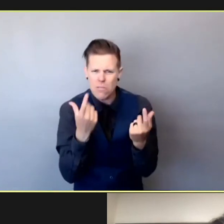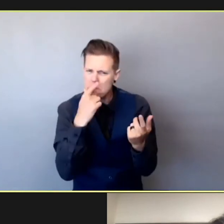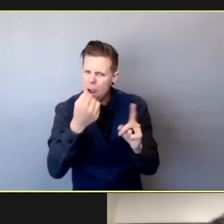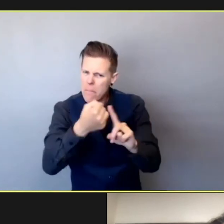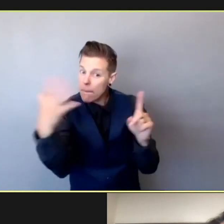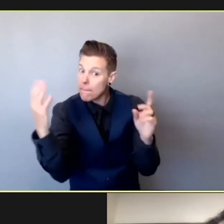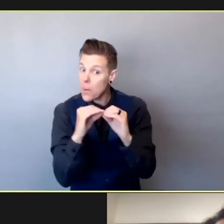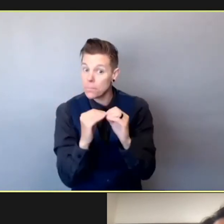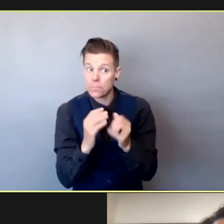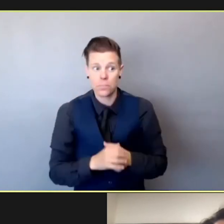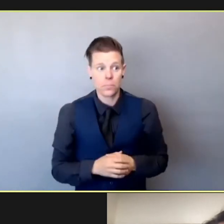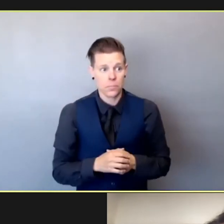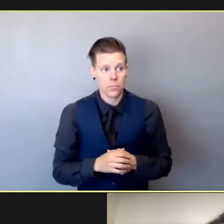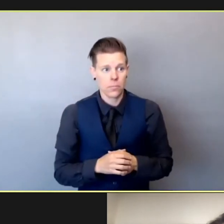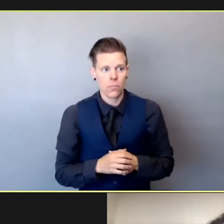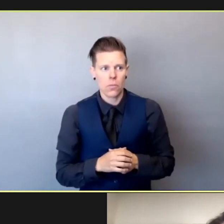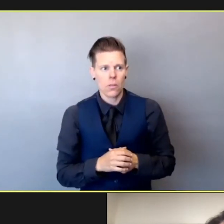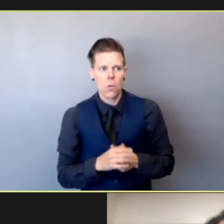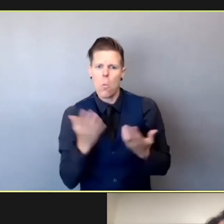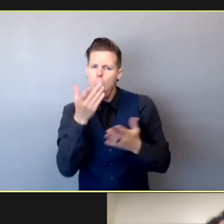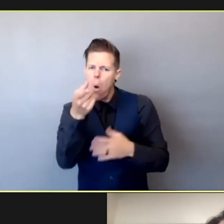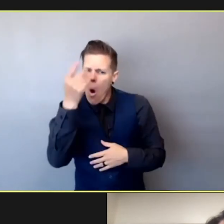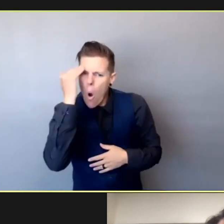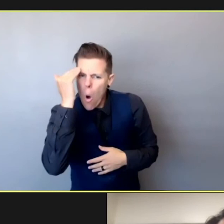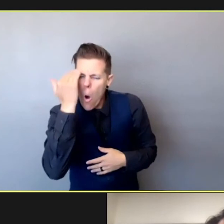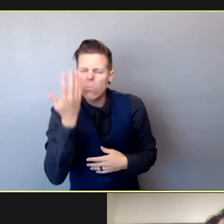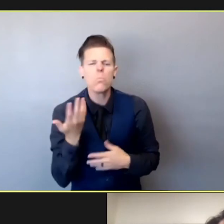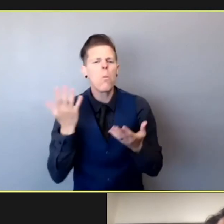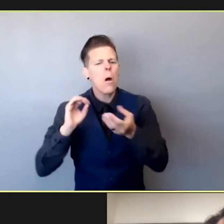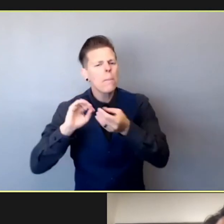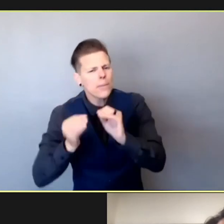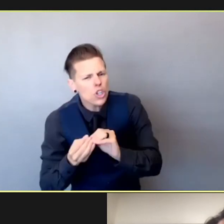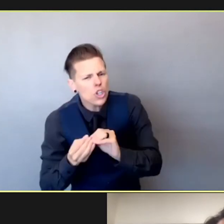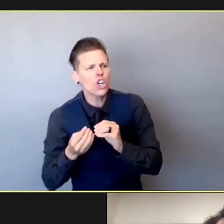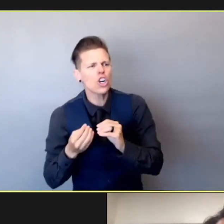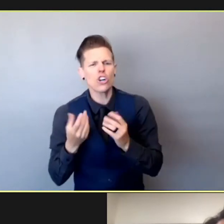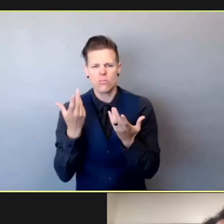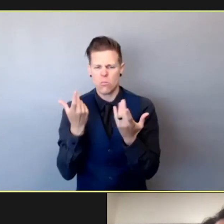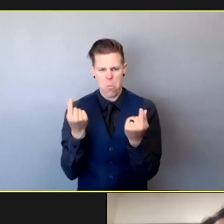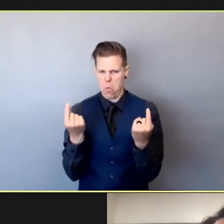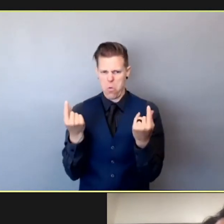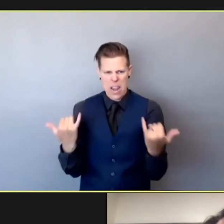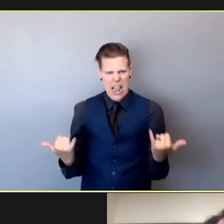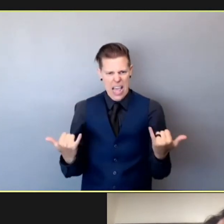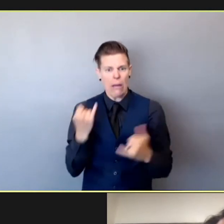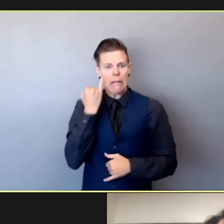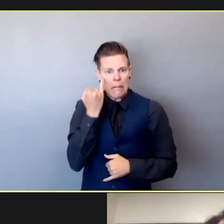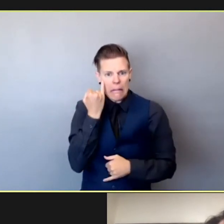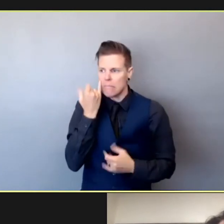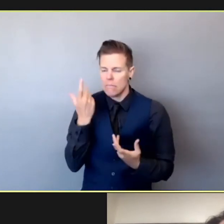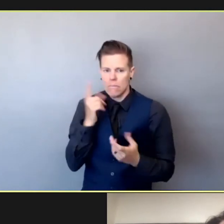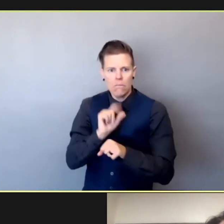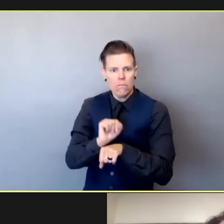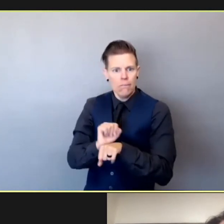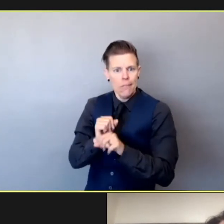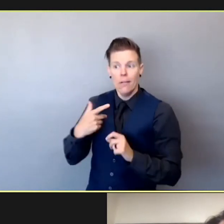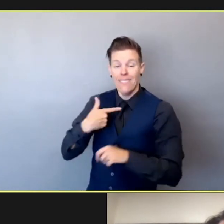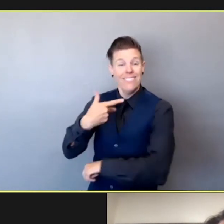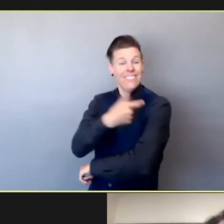little bit more what's known about breakthrough cases here, as that's the number one thing I'm hearing concern about from people.